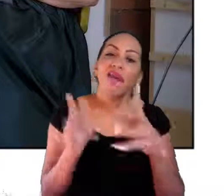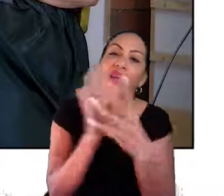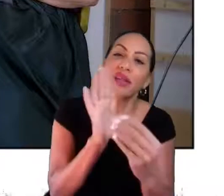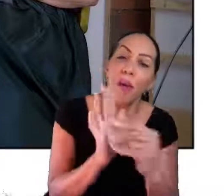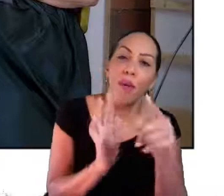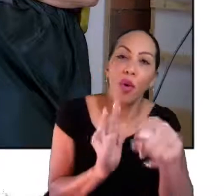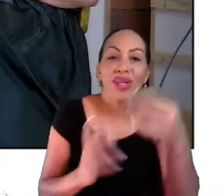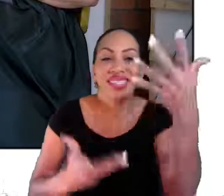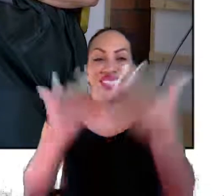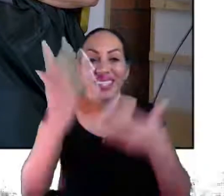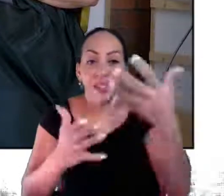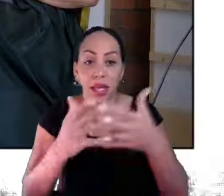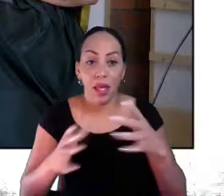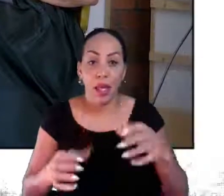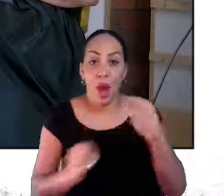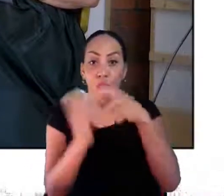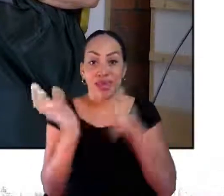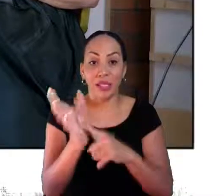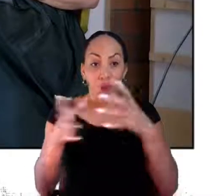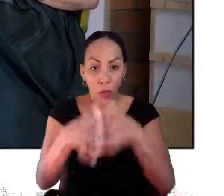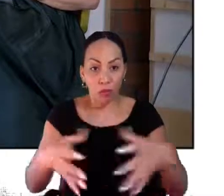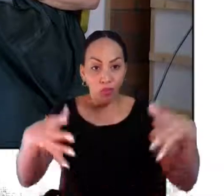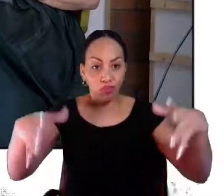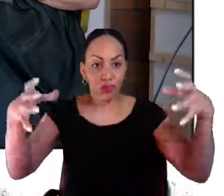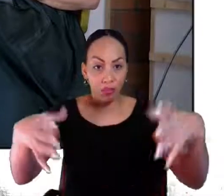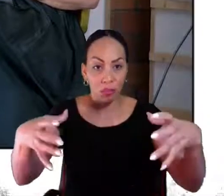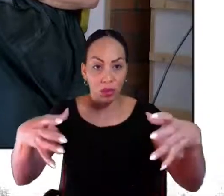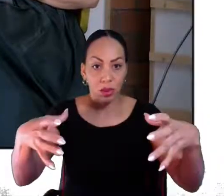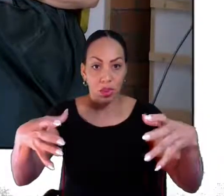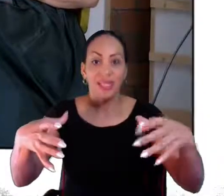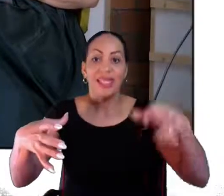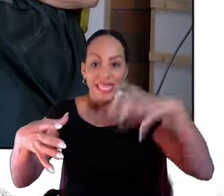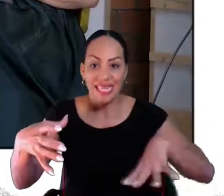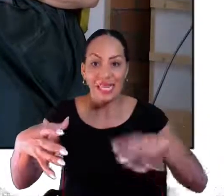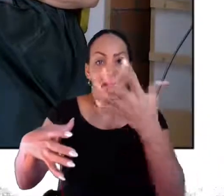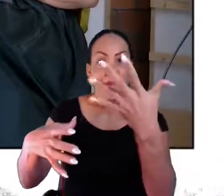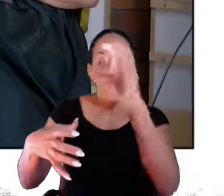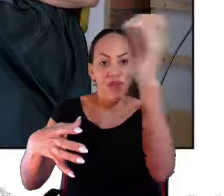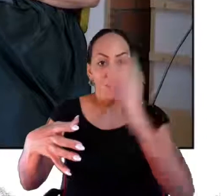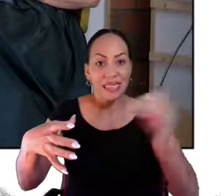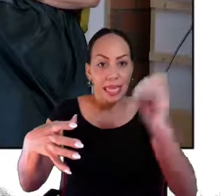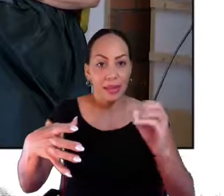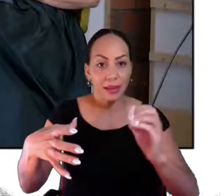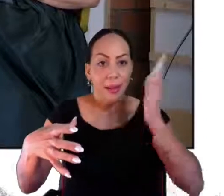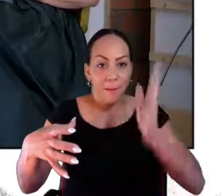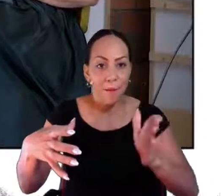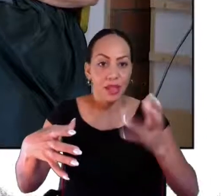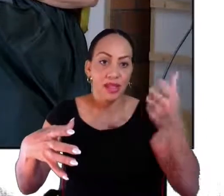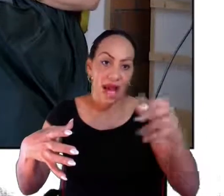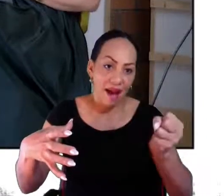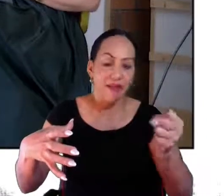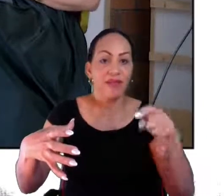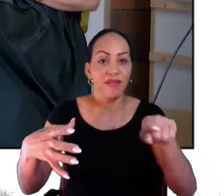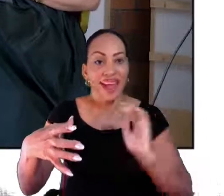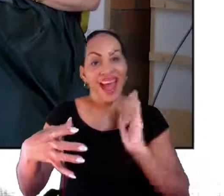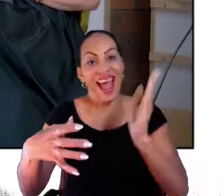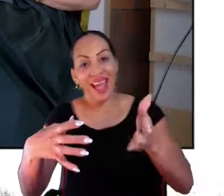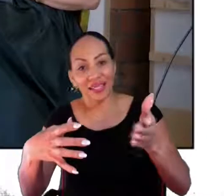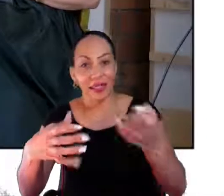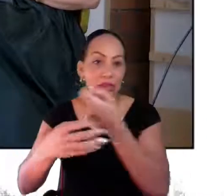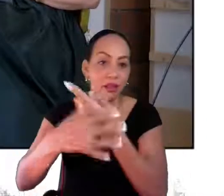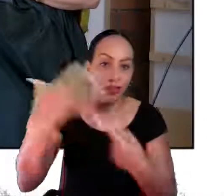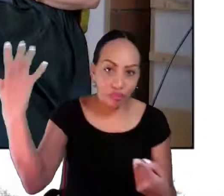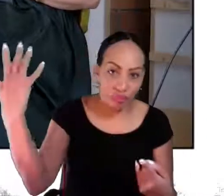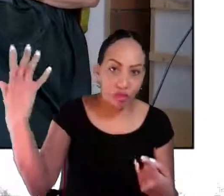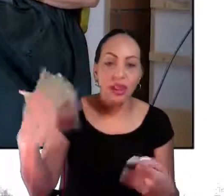inclusion being solved, and I don't think that it's solvable. And if you start working in that kind of a way, that you limit yourself, you limit the possibilities of what you're willing to try